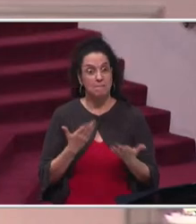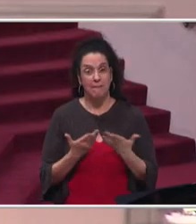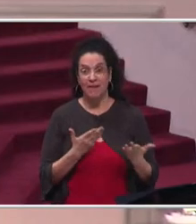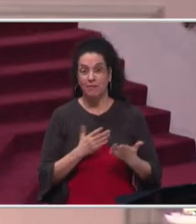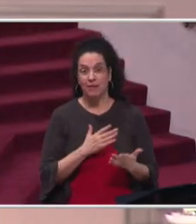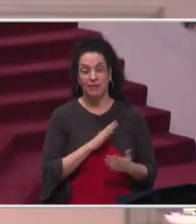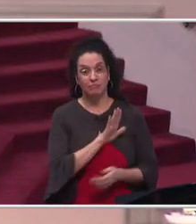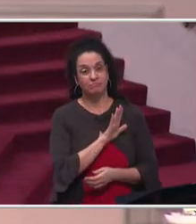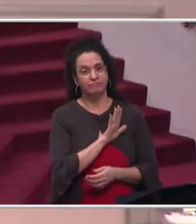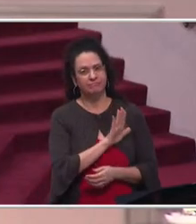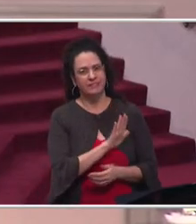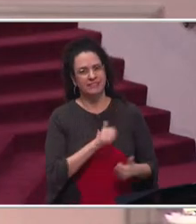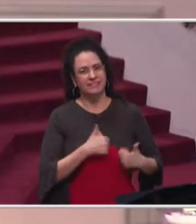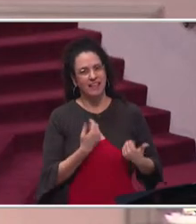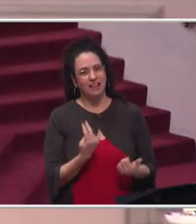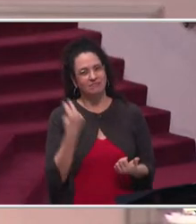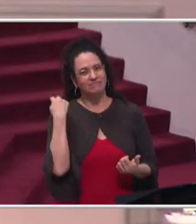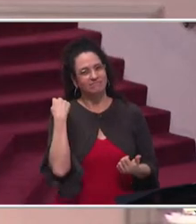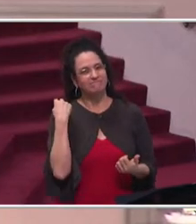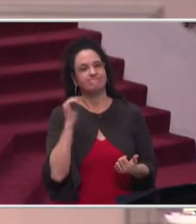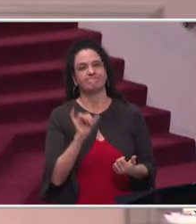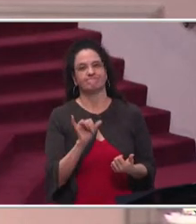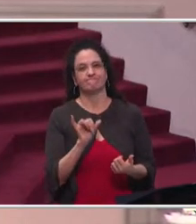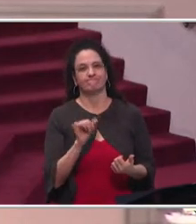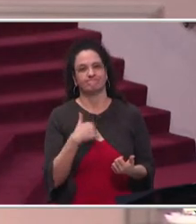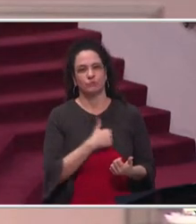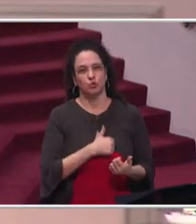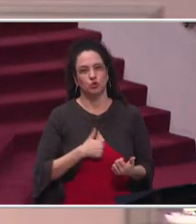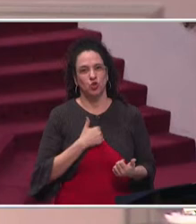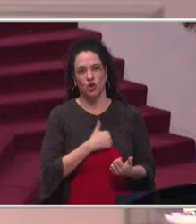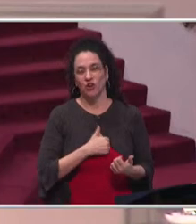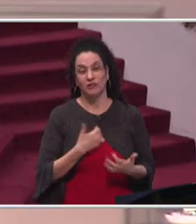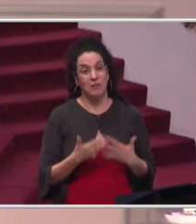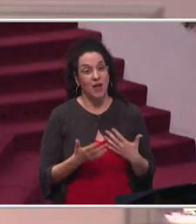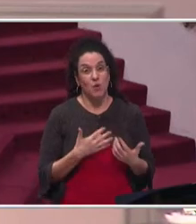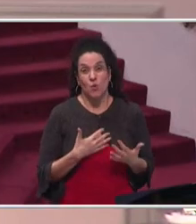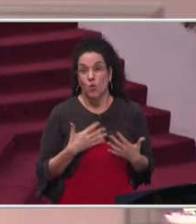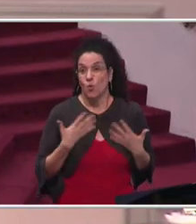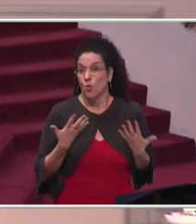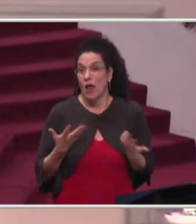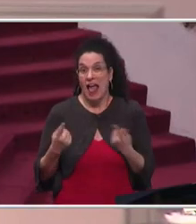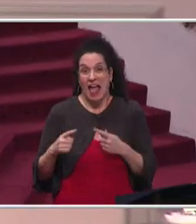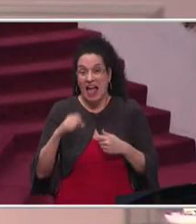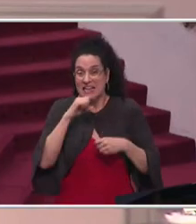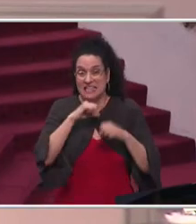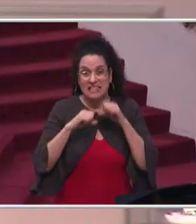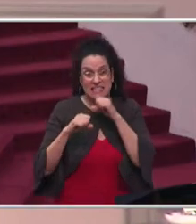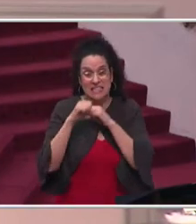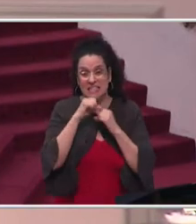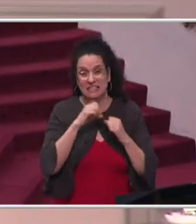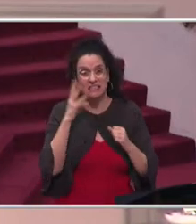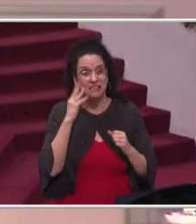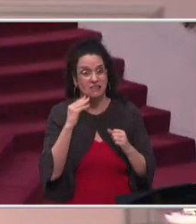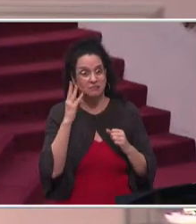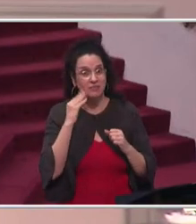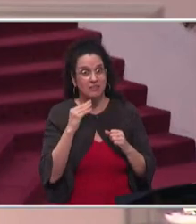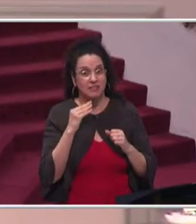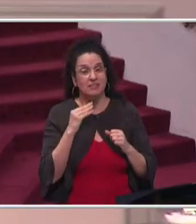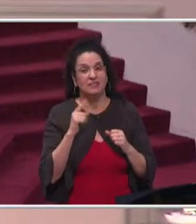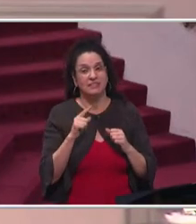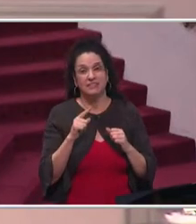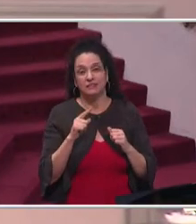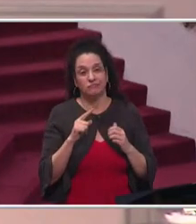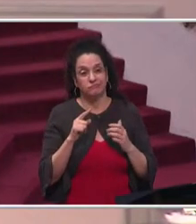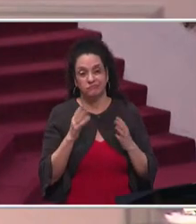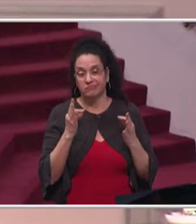life, that no matter whatever it was he was going through, he walked away from